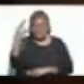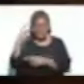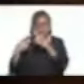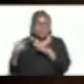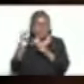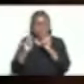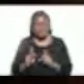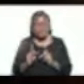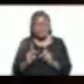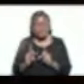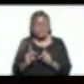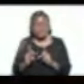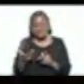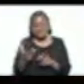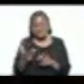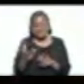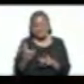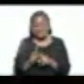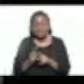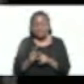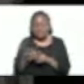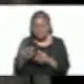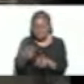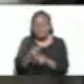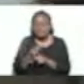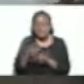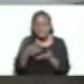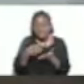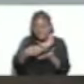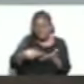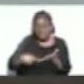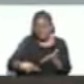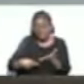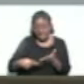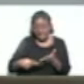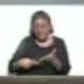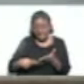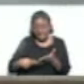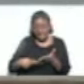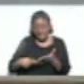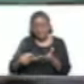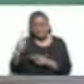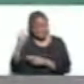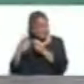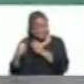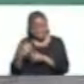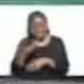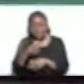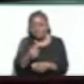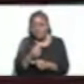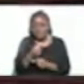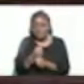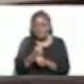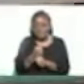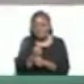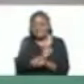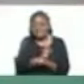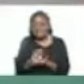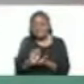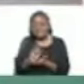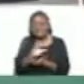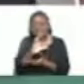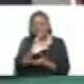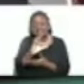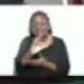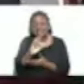even. Its traditions, its evolution, its existence, he holds all sacred. Yes, our parliament has its challenges,